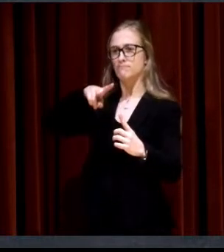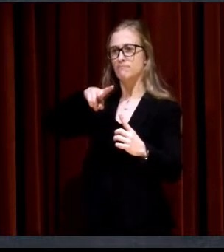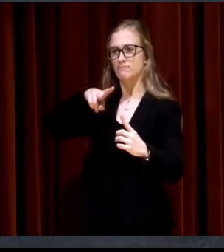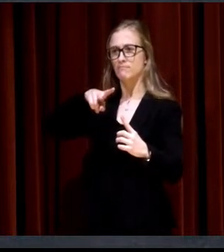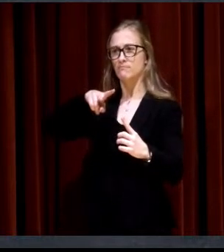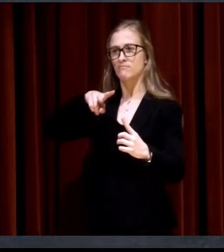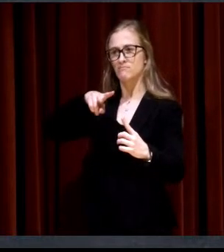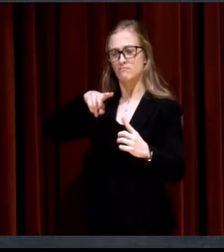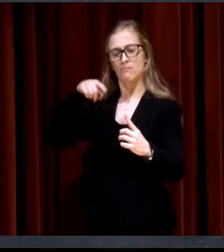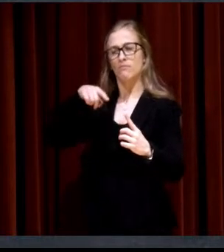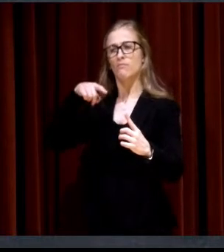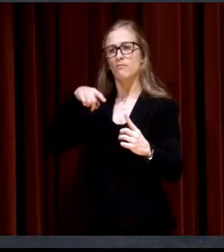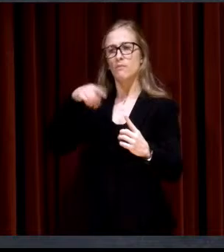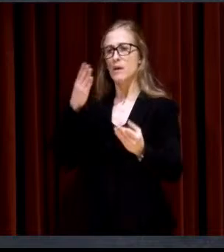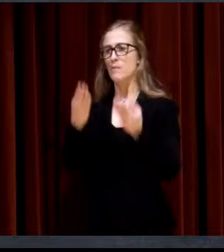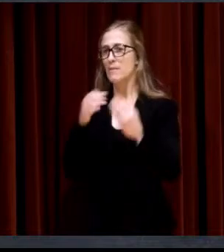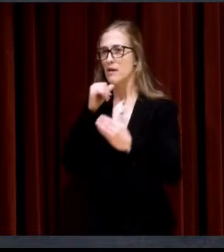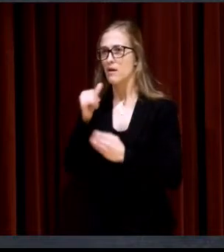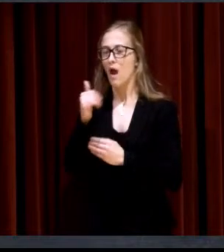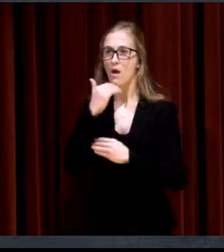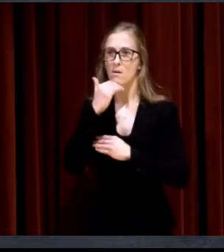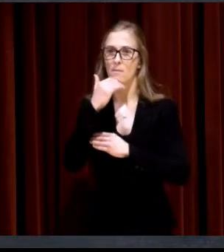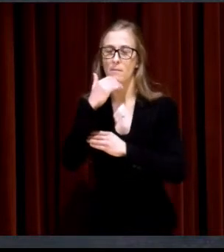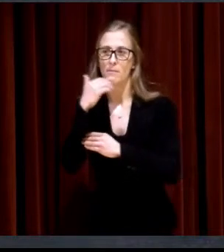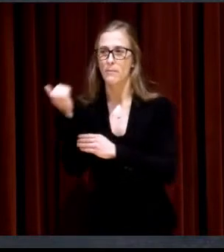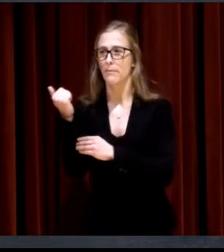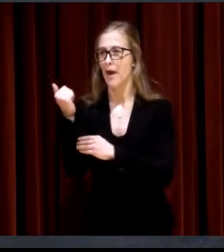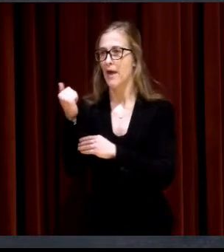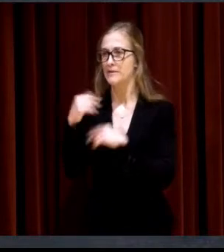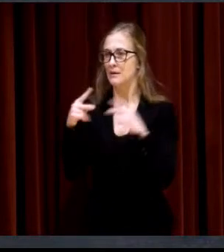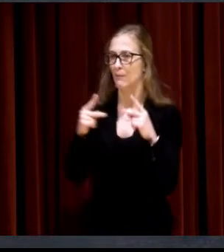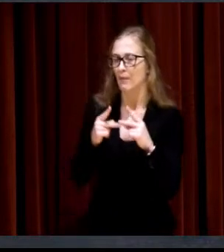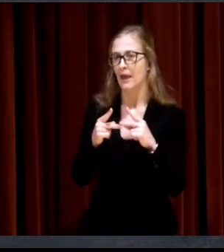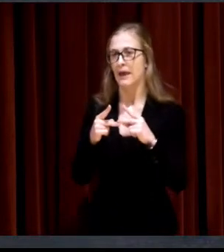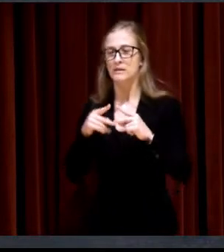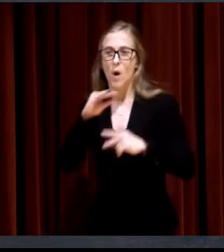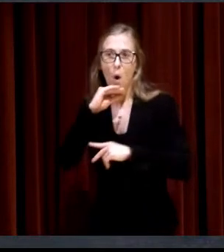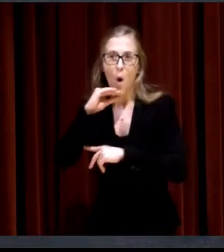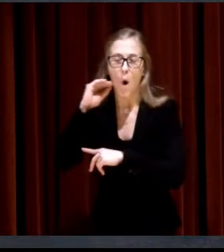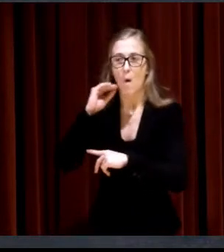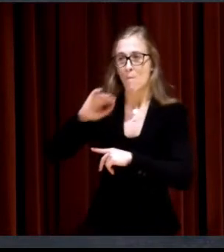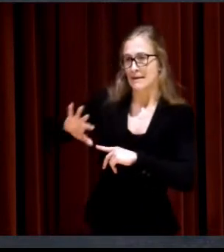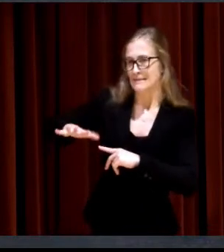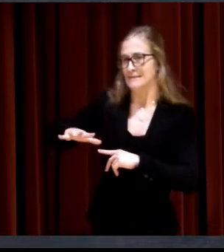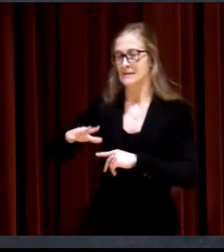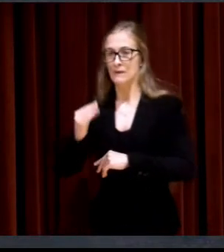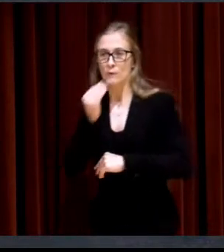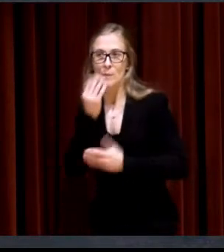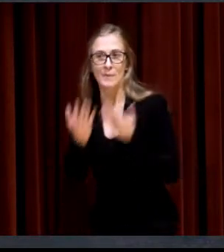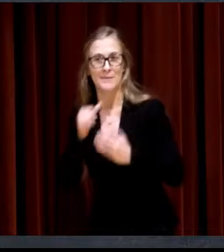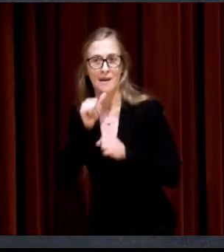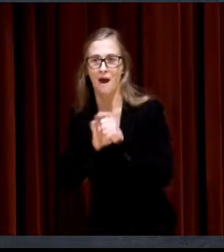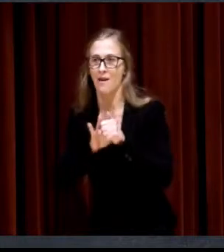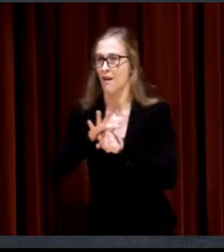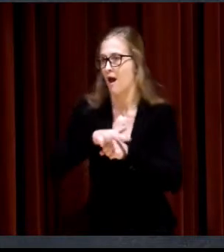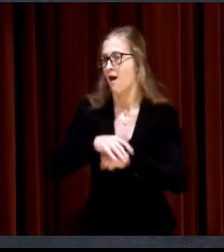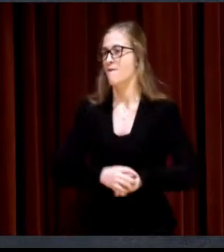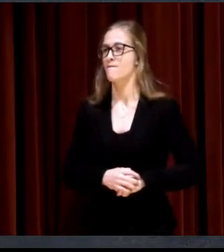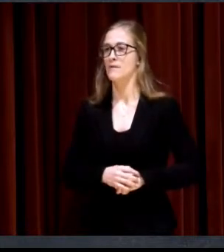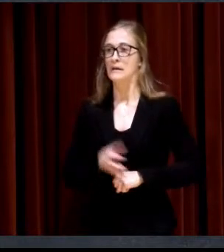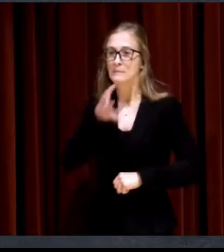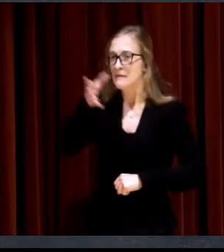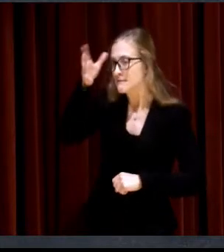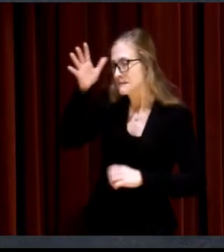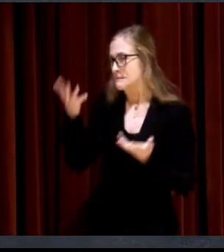no, it may not be the greatest place that they live or how their parents are. I had to look beyond